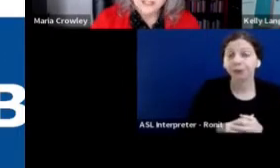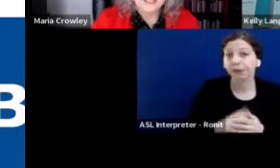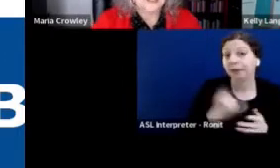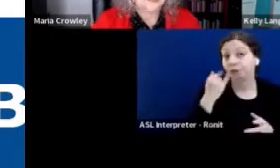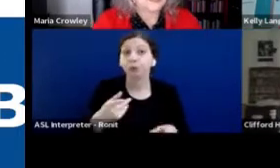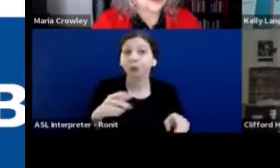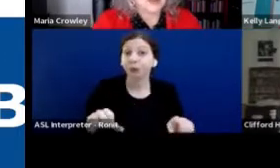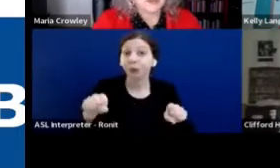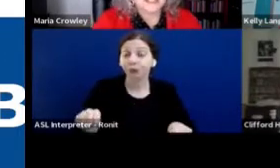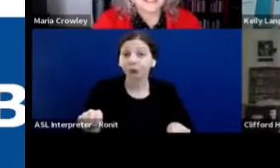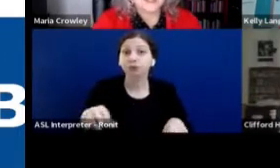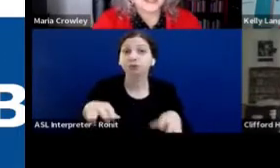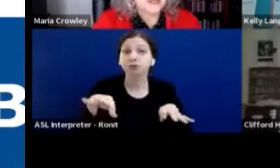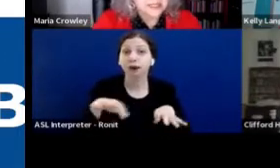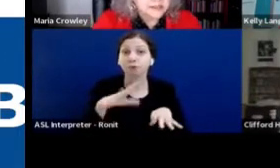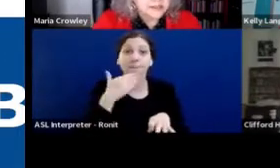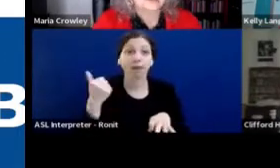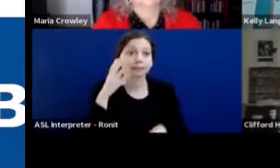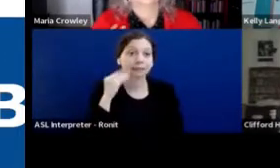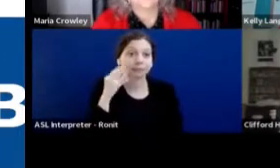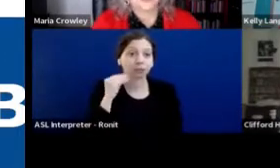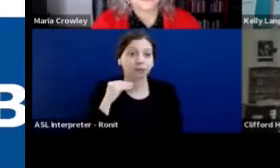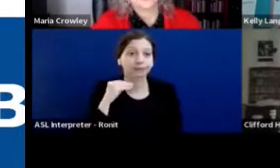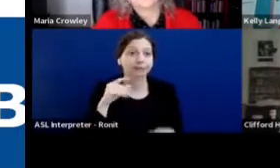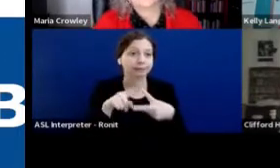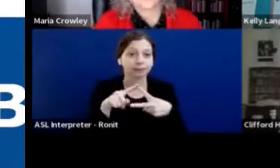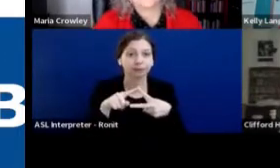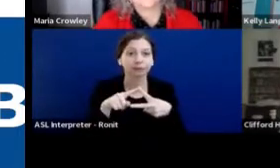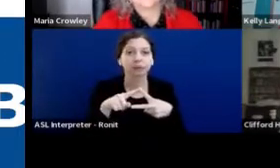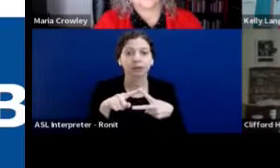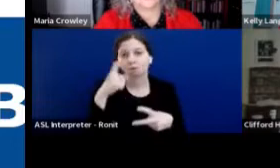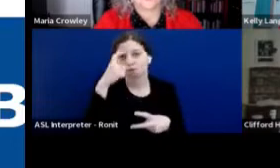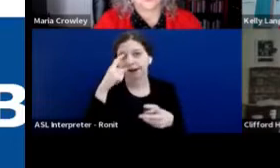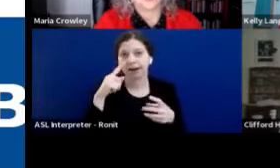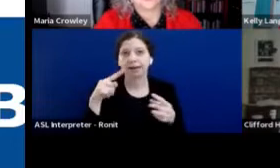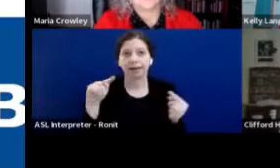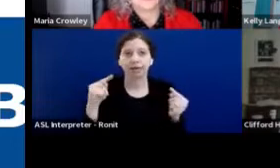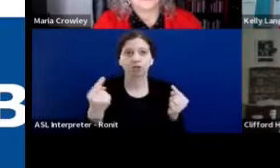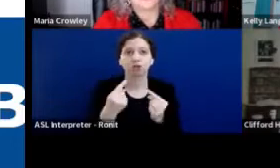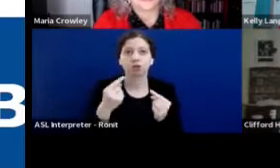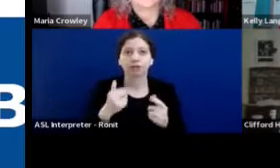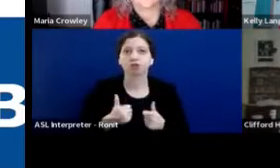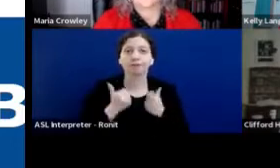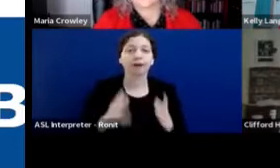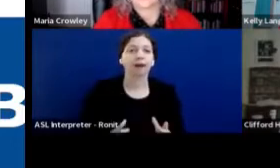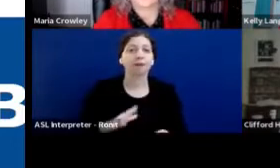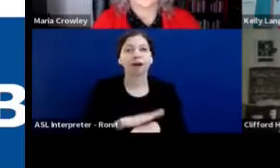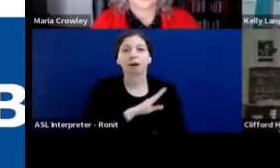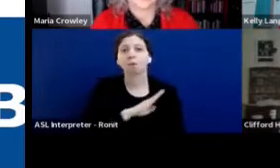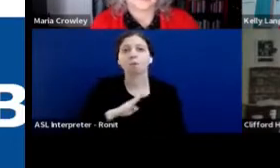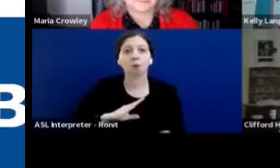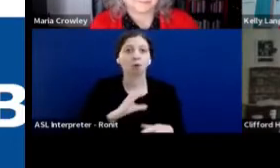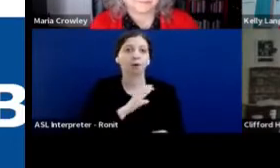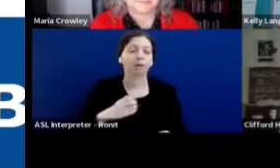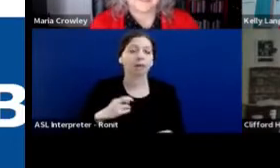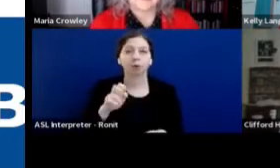could, describe your best experience as a brain injury survivor serving on a board or committee or task force. What worked for